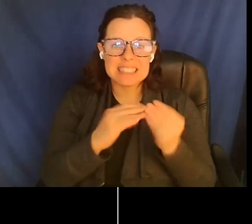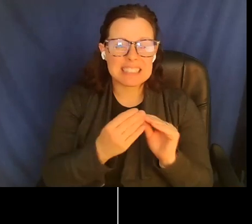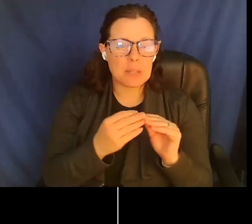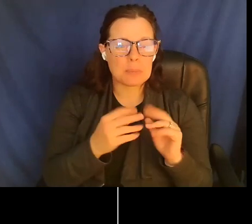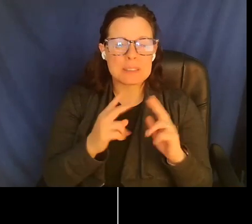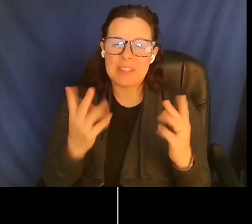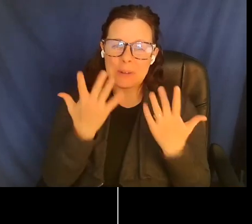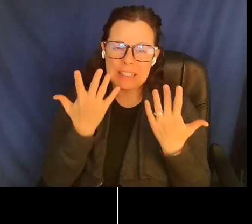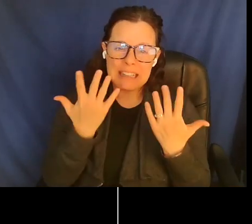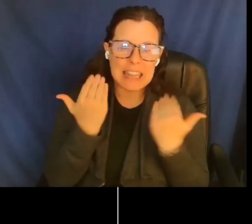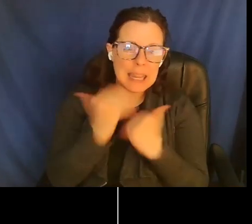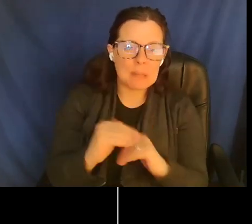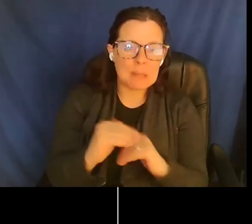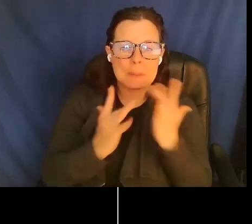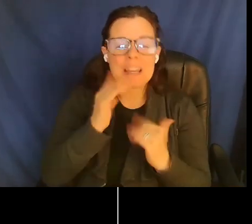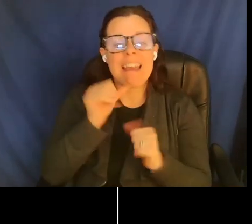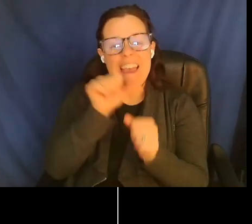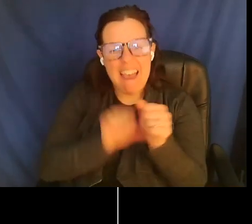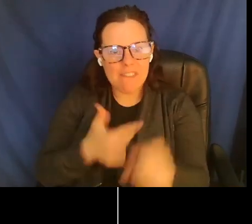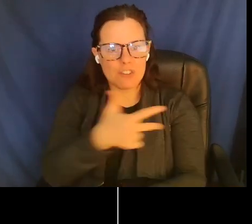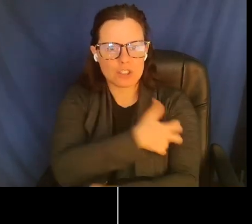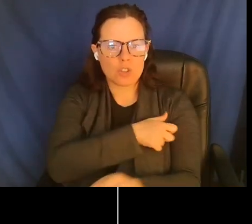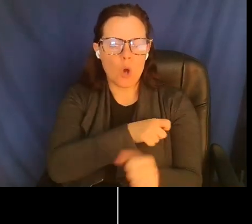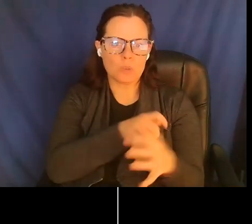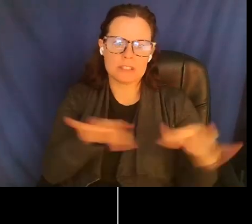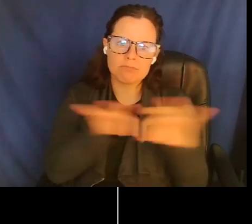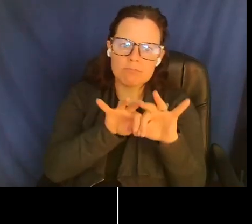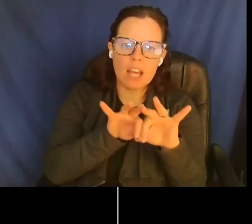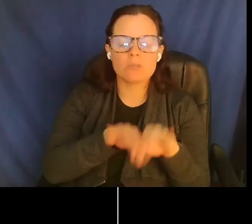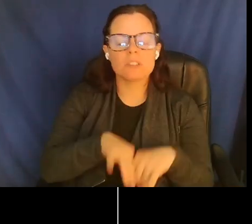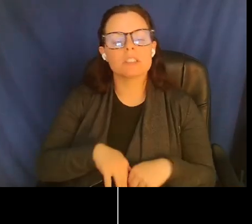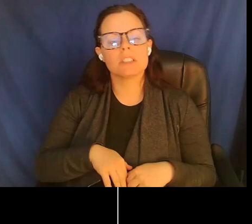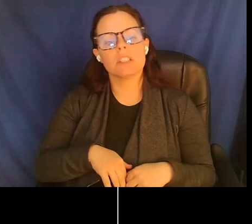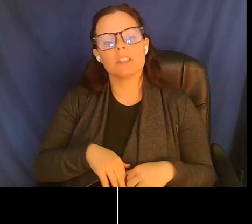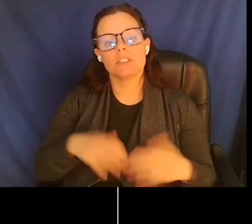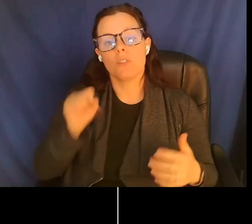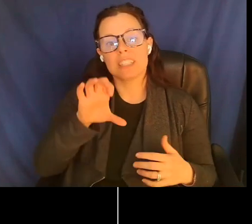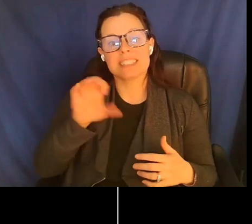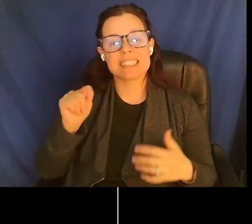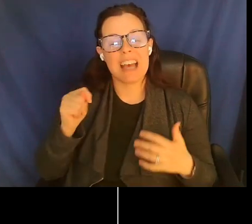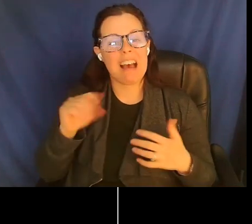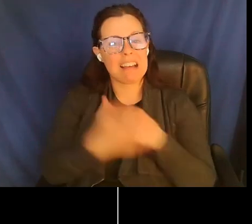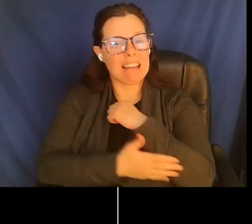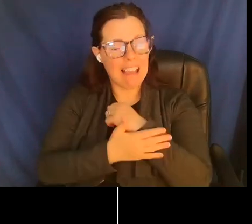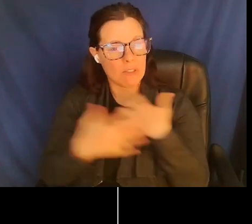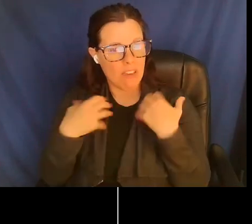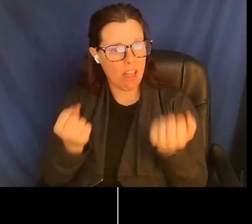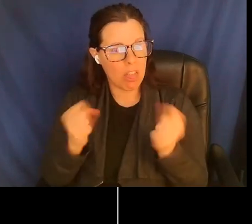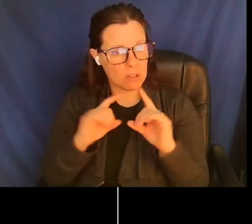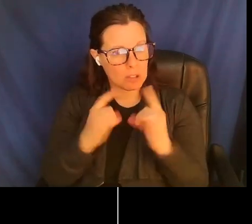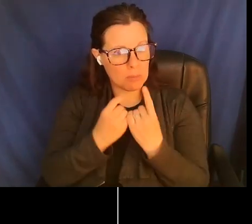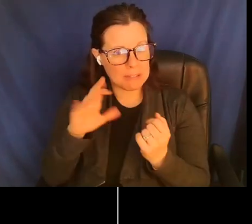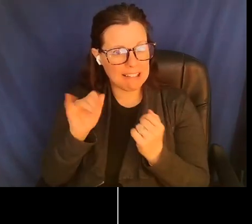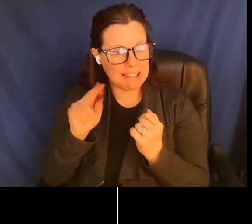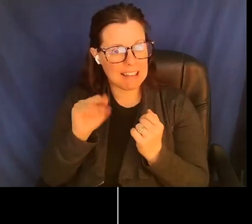scarce and every dose counts. In the case of the Scott County Health Department clinic, we will want to make sure we can